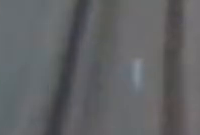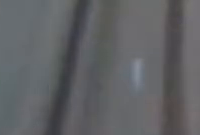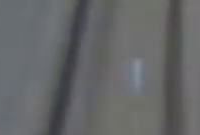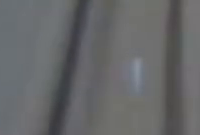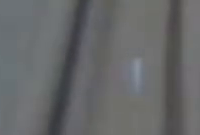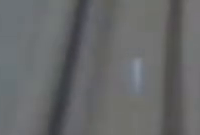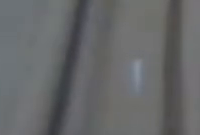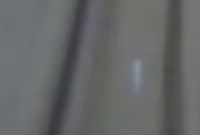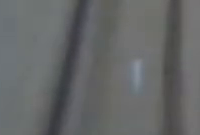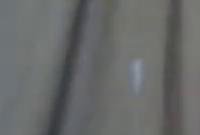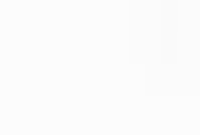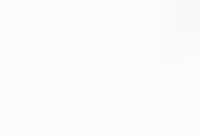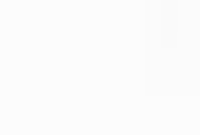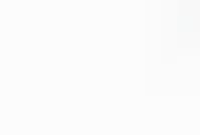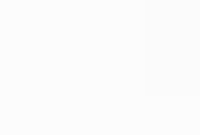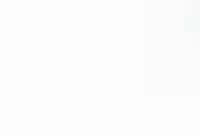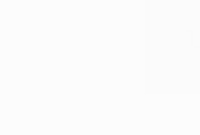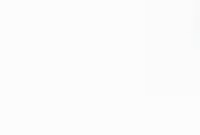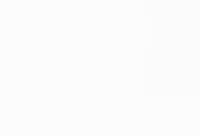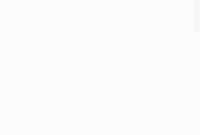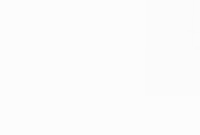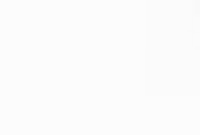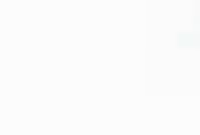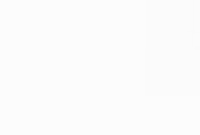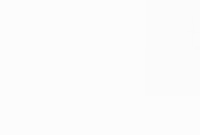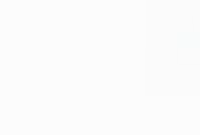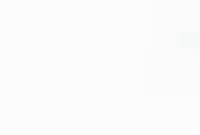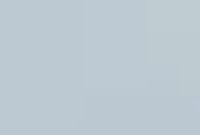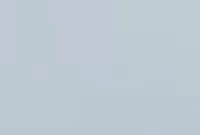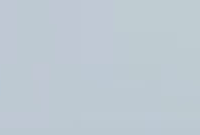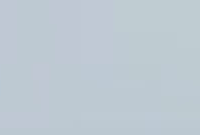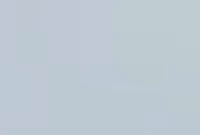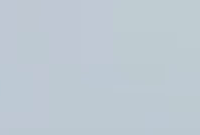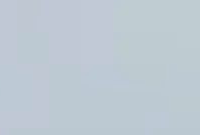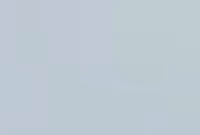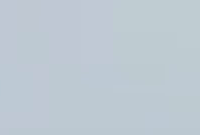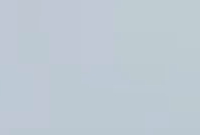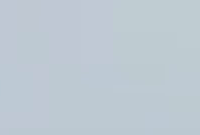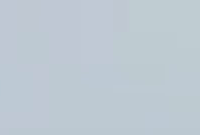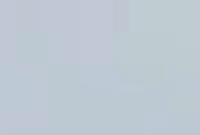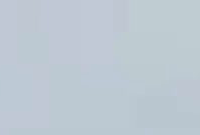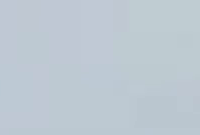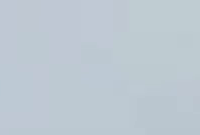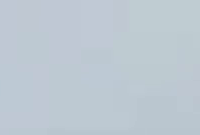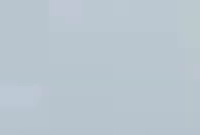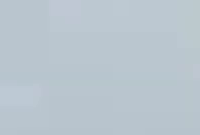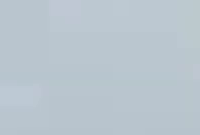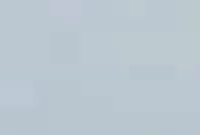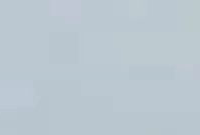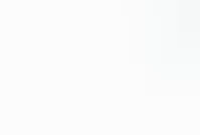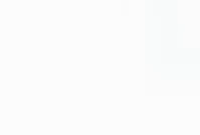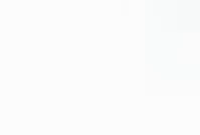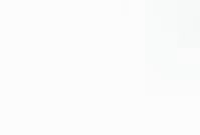Oh, I just did that. Oh, you did? This is what happens when we're both used to chat moderating. Right.